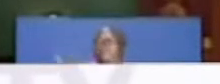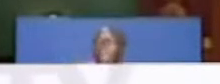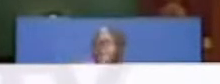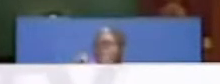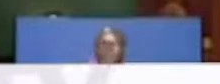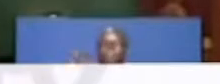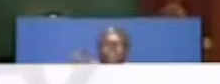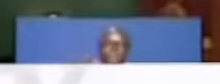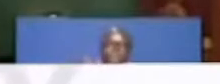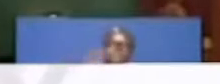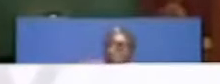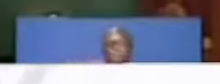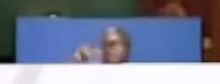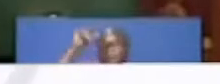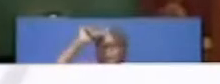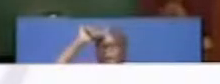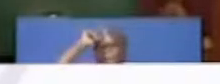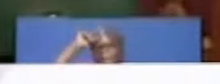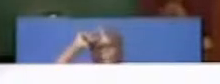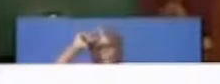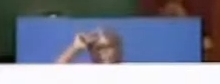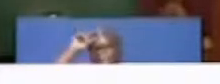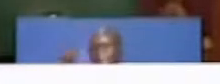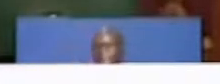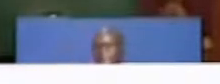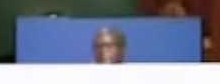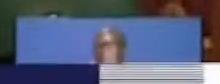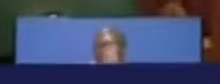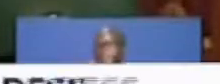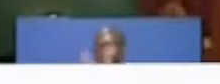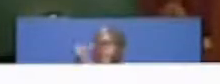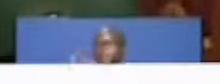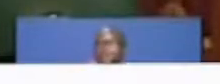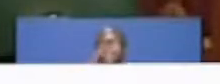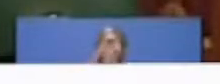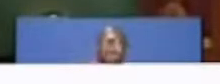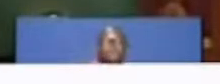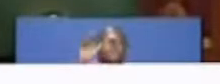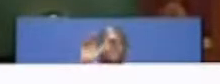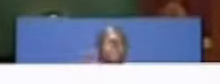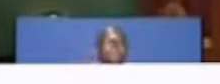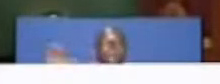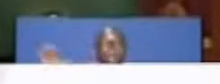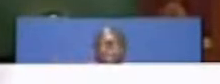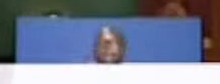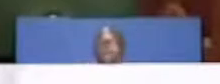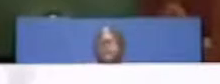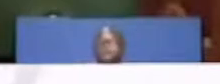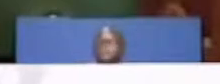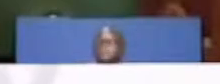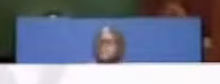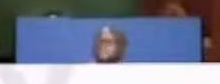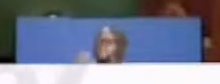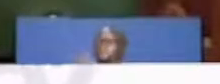previous administrations as supported by the Houses of Parliament and the organs of the state.